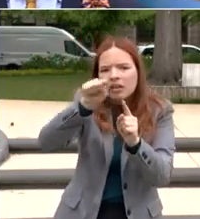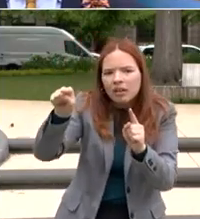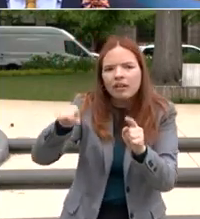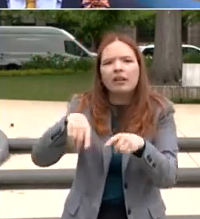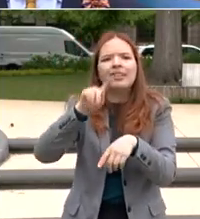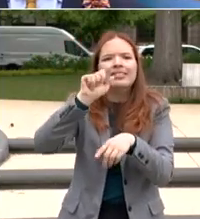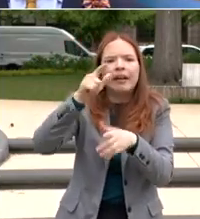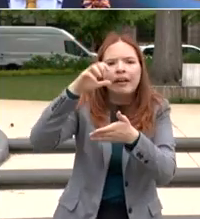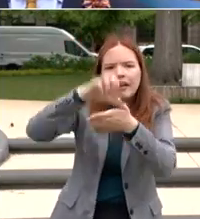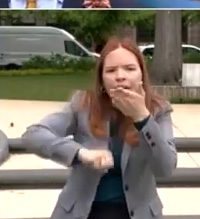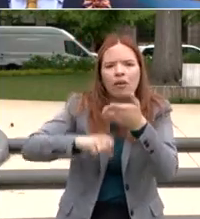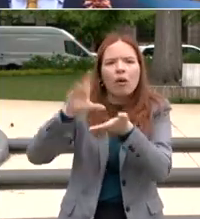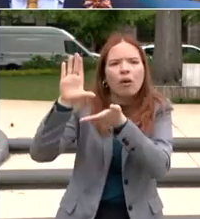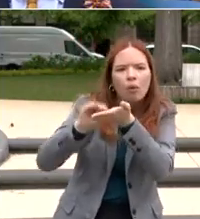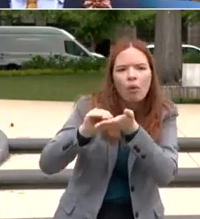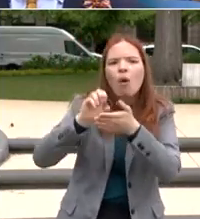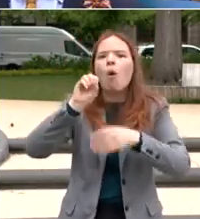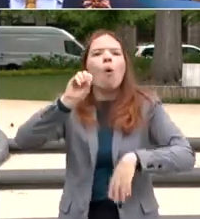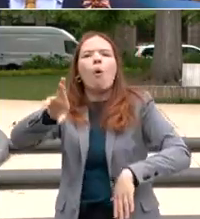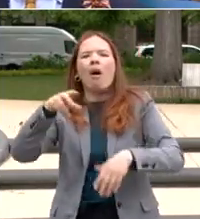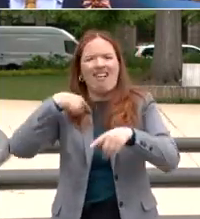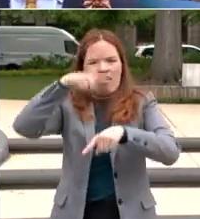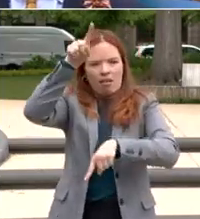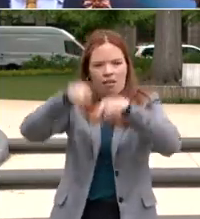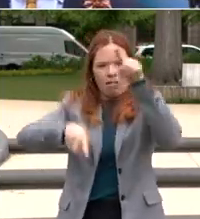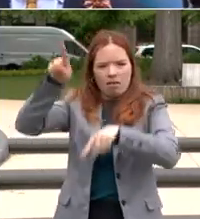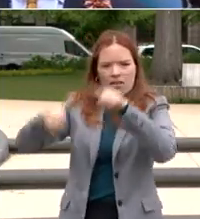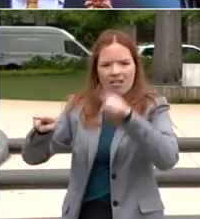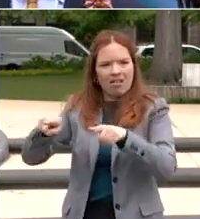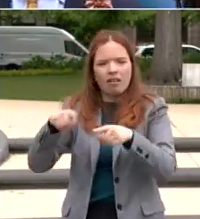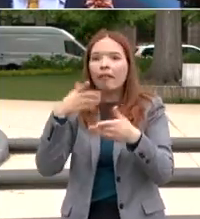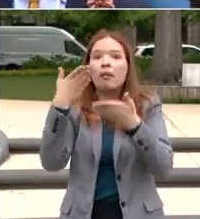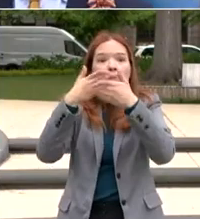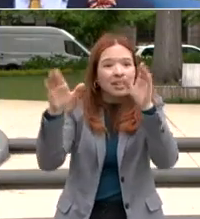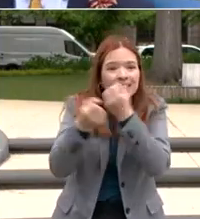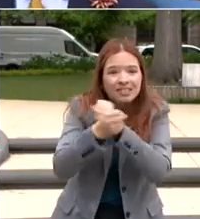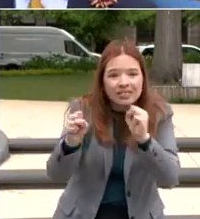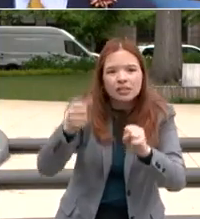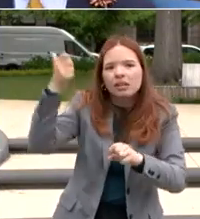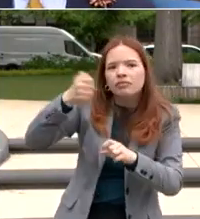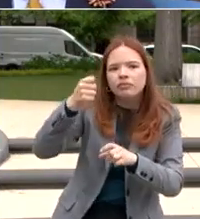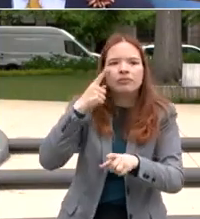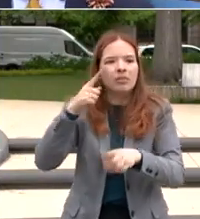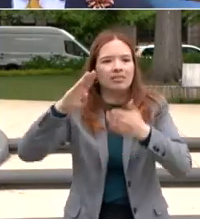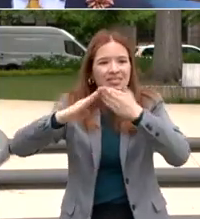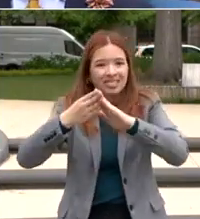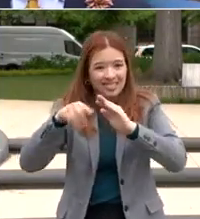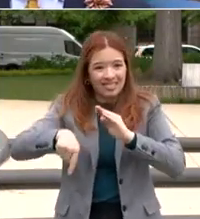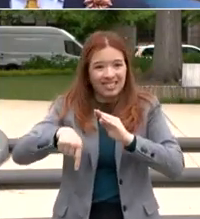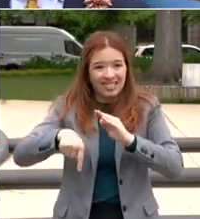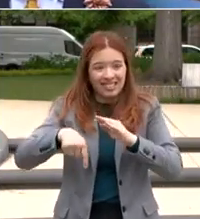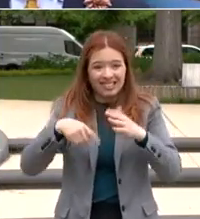conversions, whether that's public safety grants for downtown. But we need the K Street Transitway as part of that strategy.